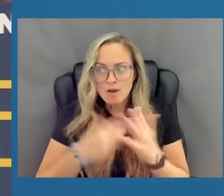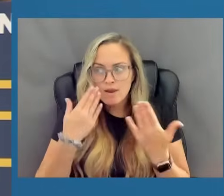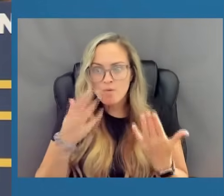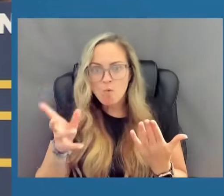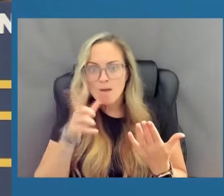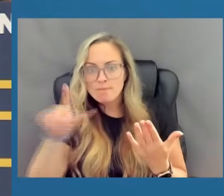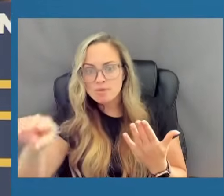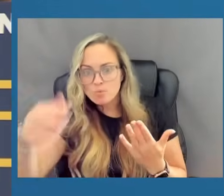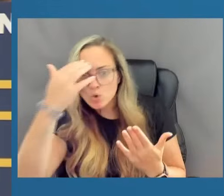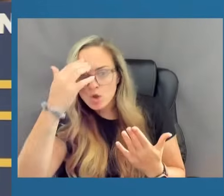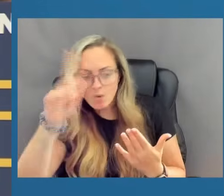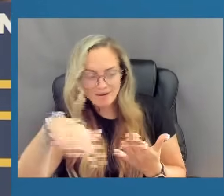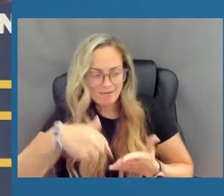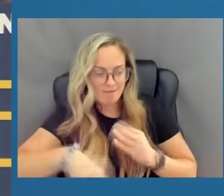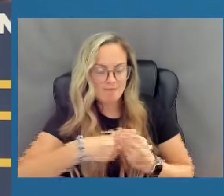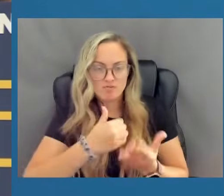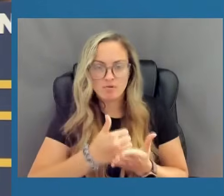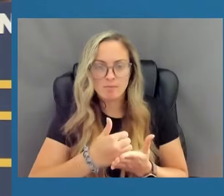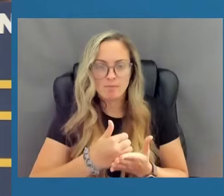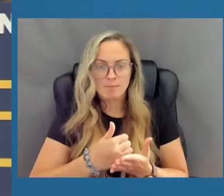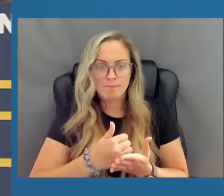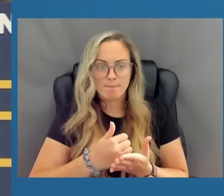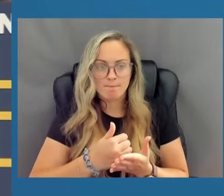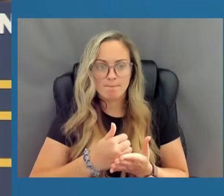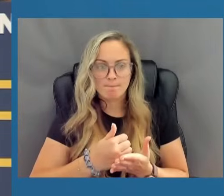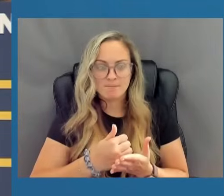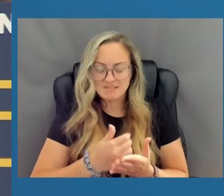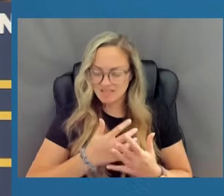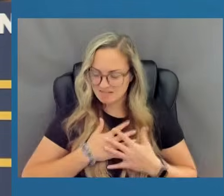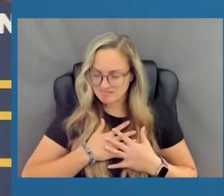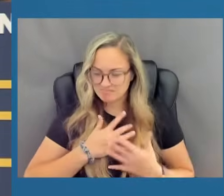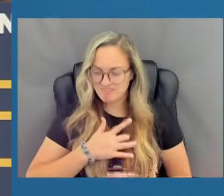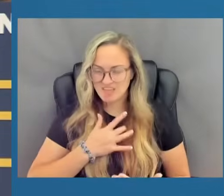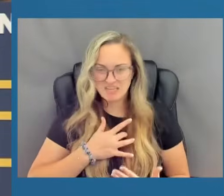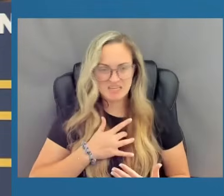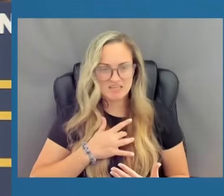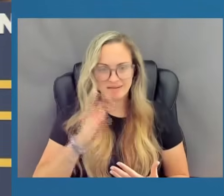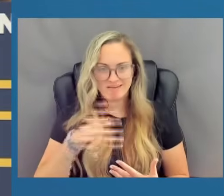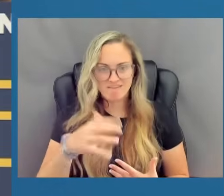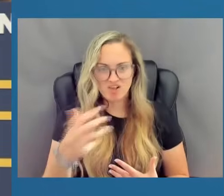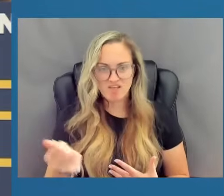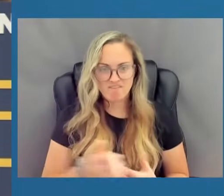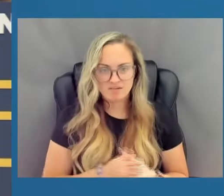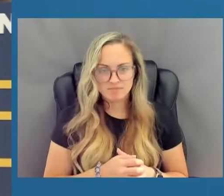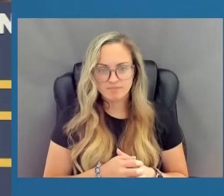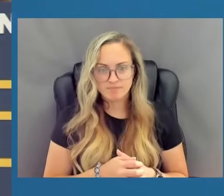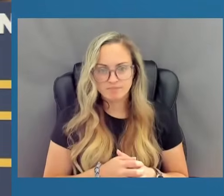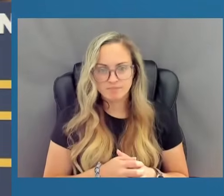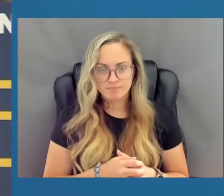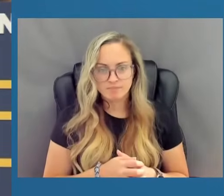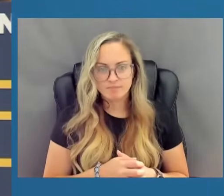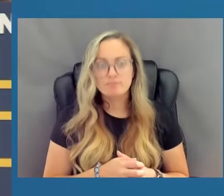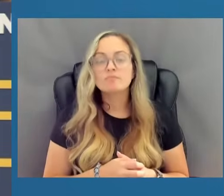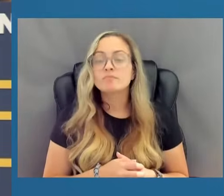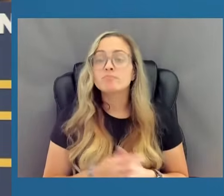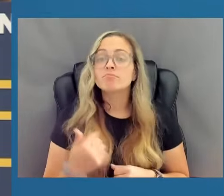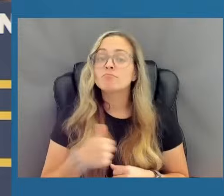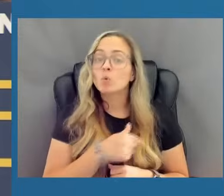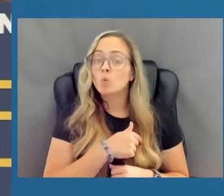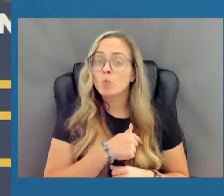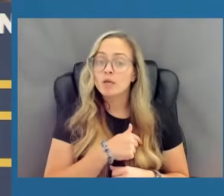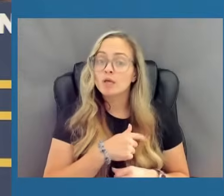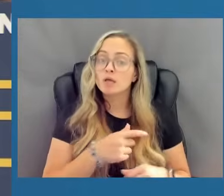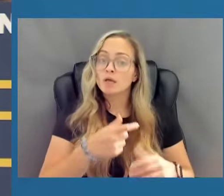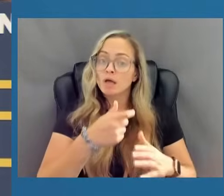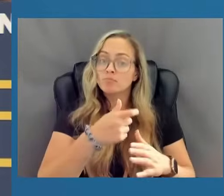to get extra help, because that never left me. So I said, we can pick up the cost of